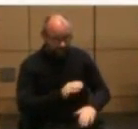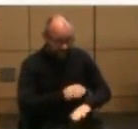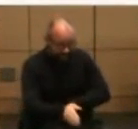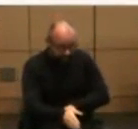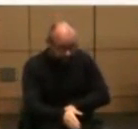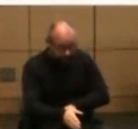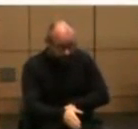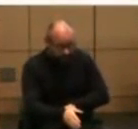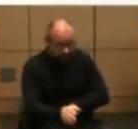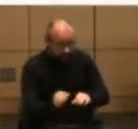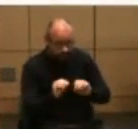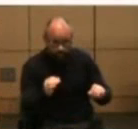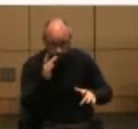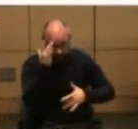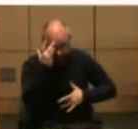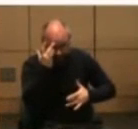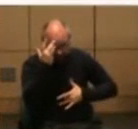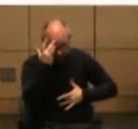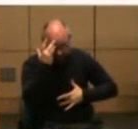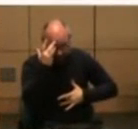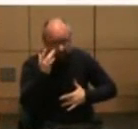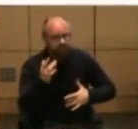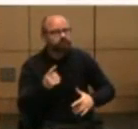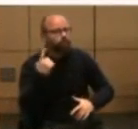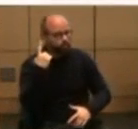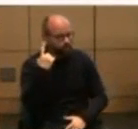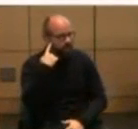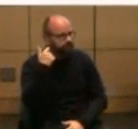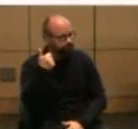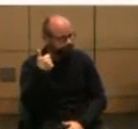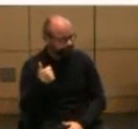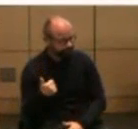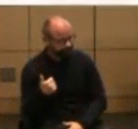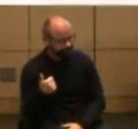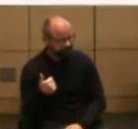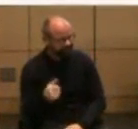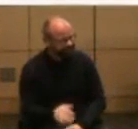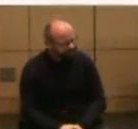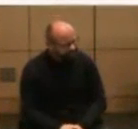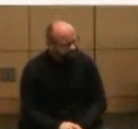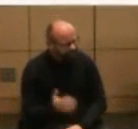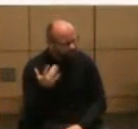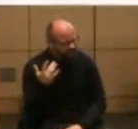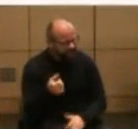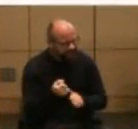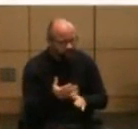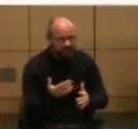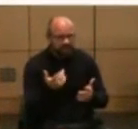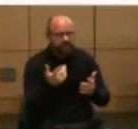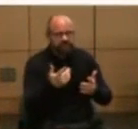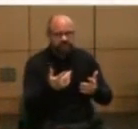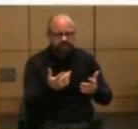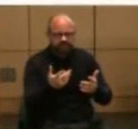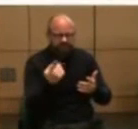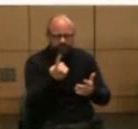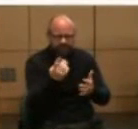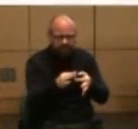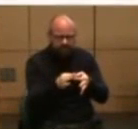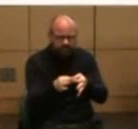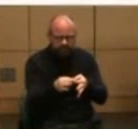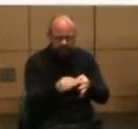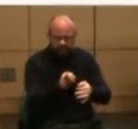loss. So why that occurs, I'm sure there is some complex interplay with the immune system,